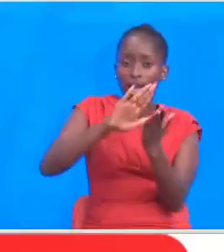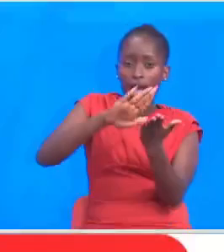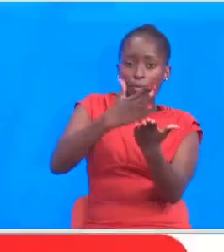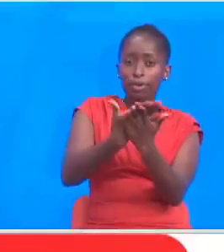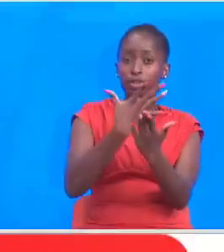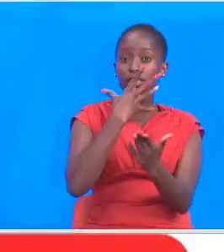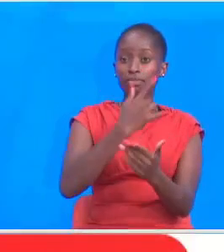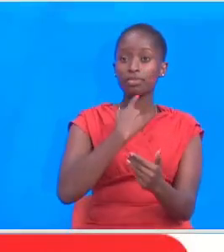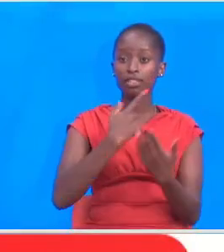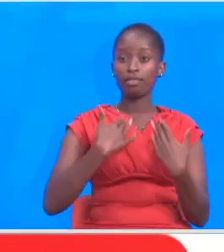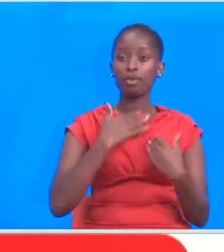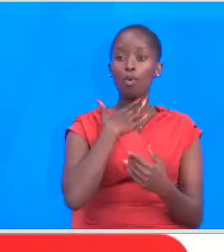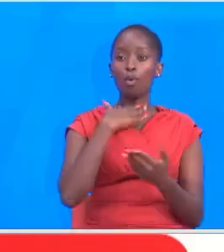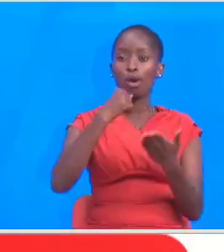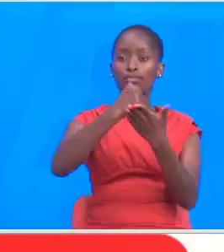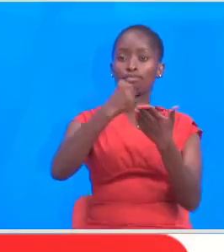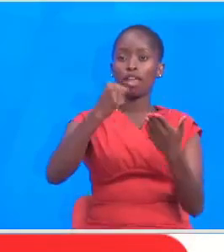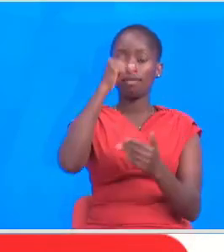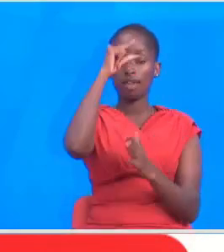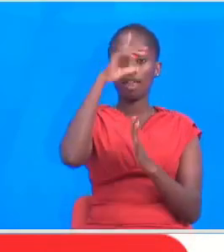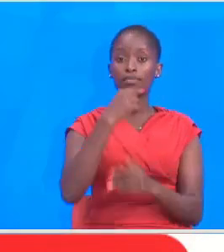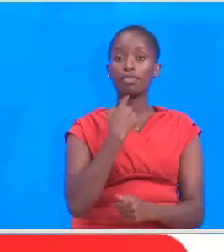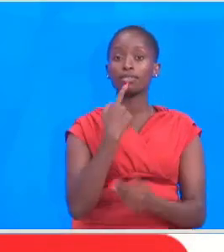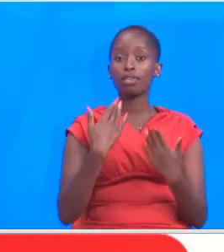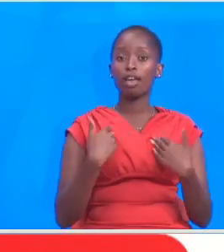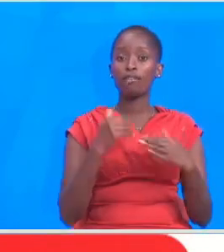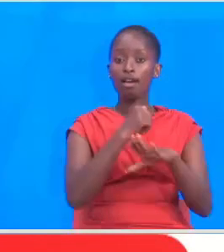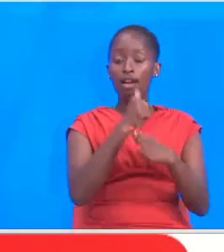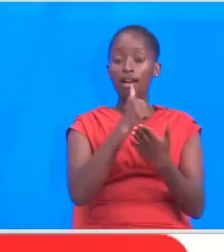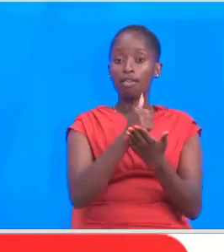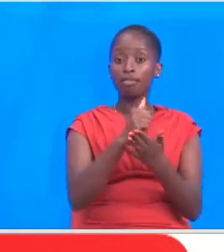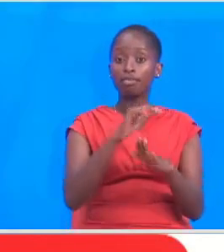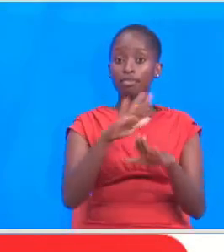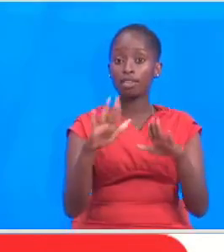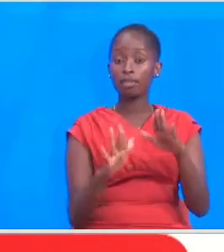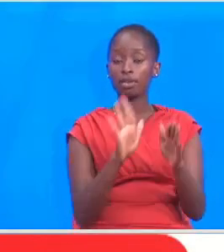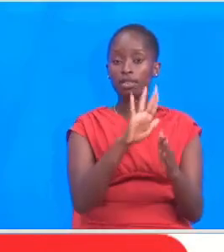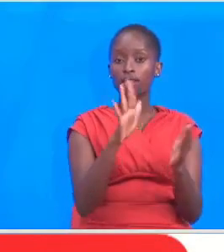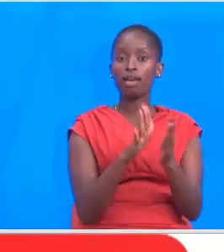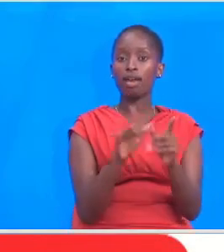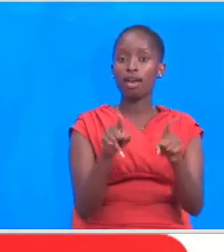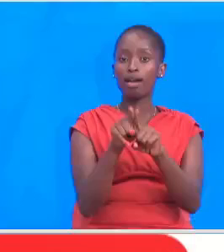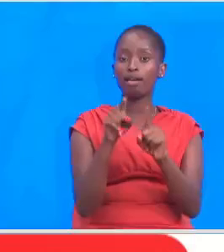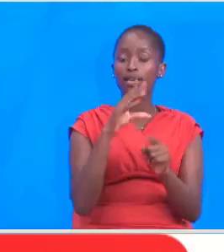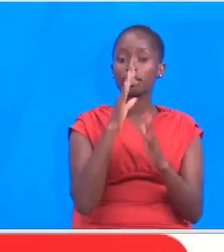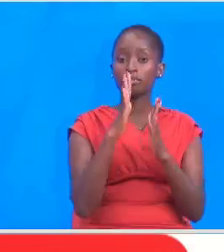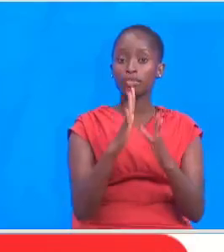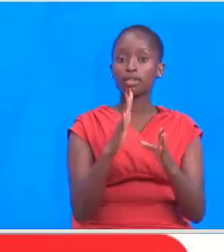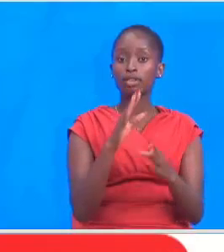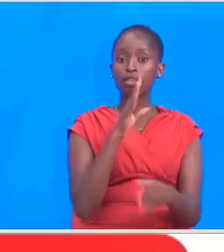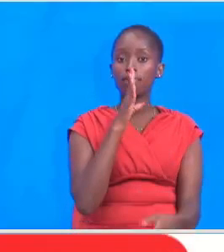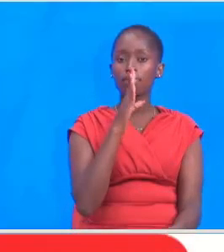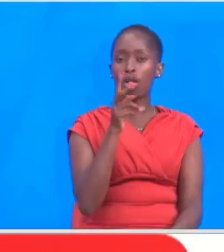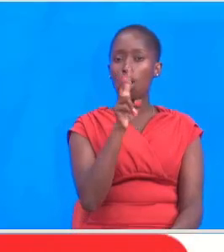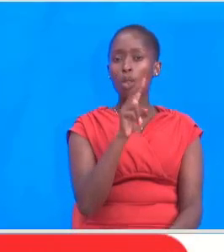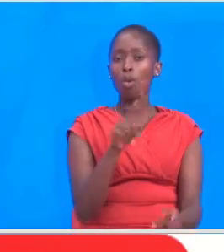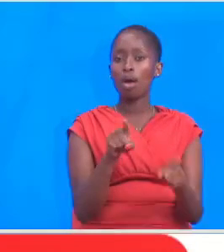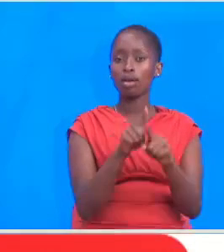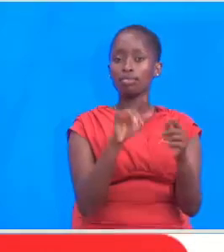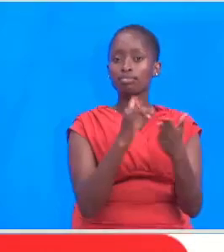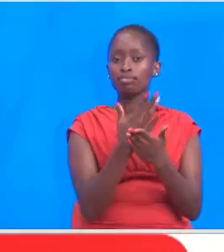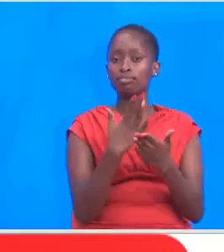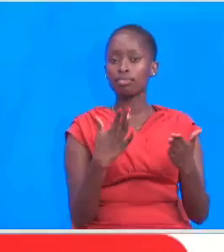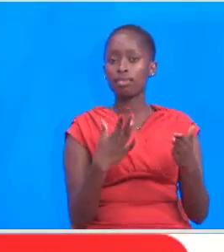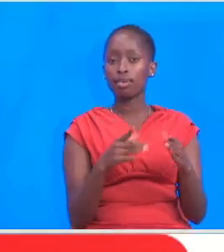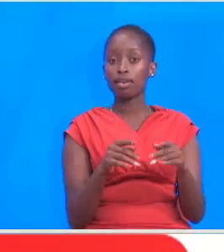threshold to impeach governors, their deputies and speakers of county assemblies to be determined by a tribunal appointed